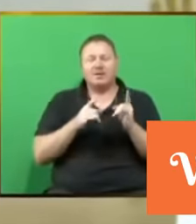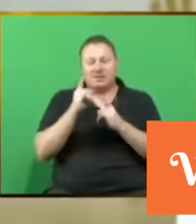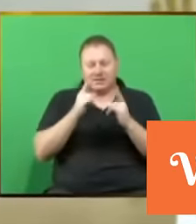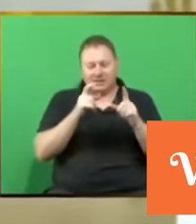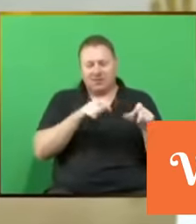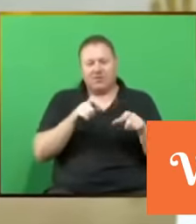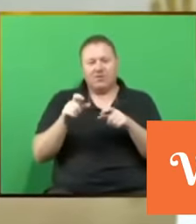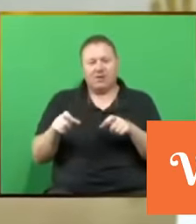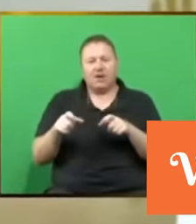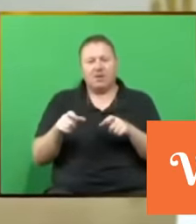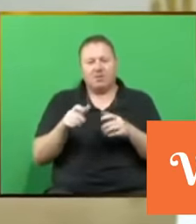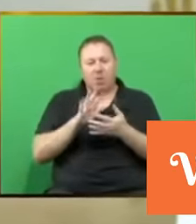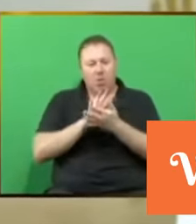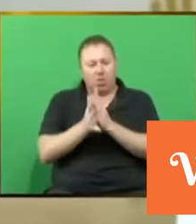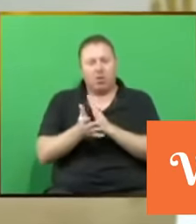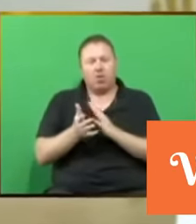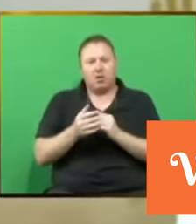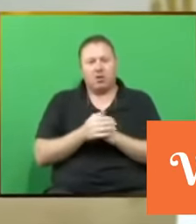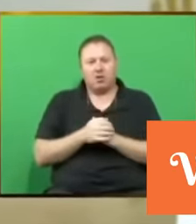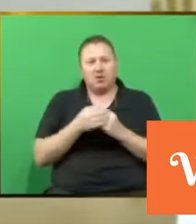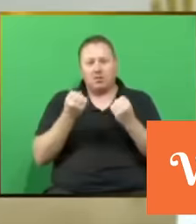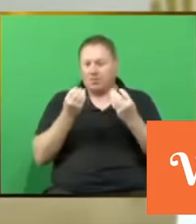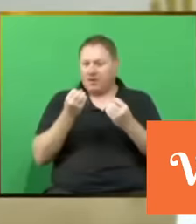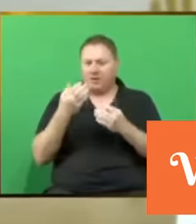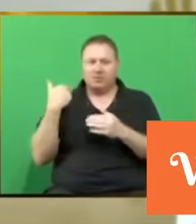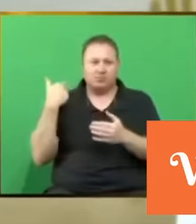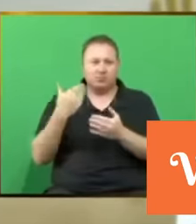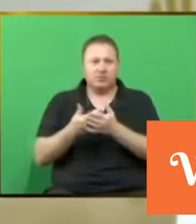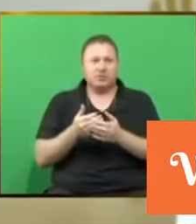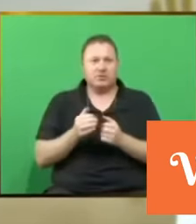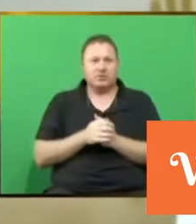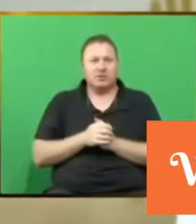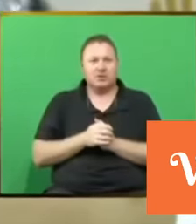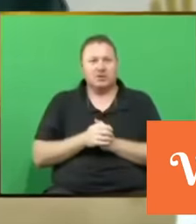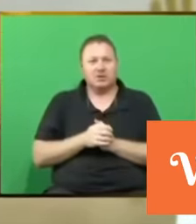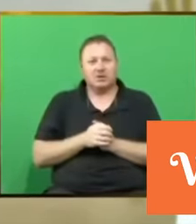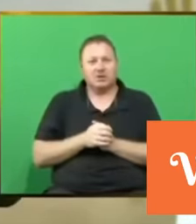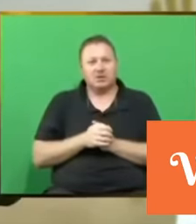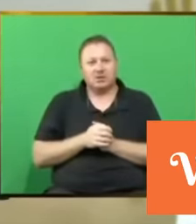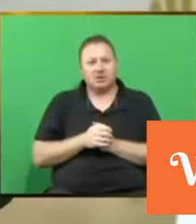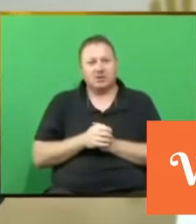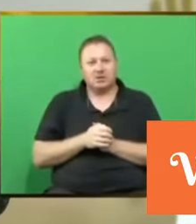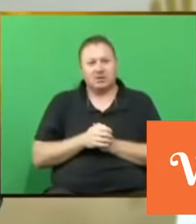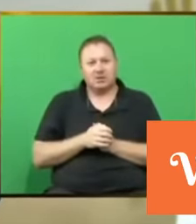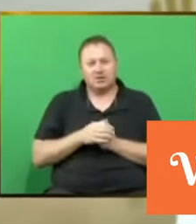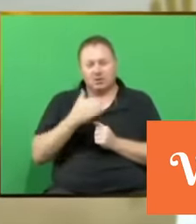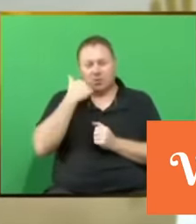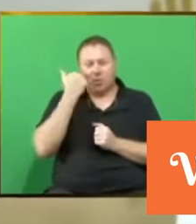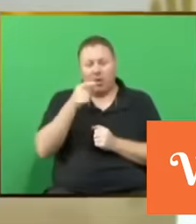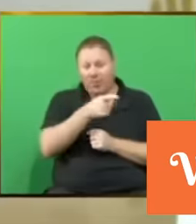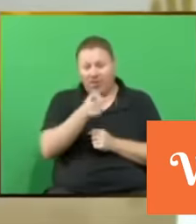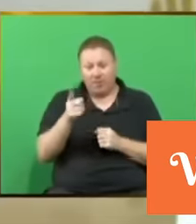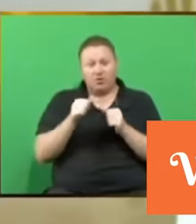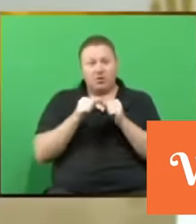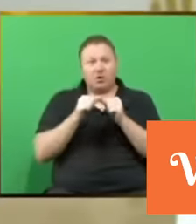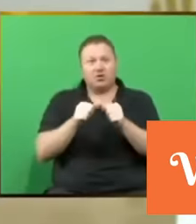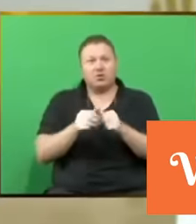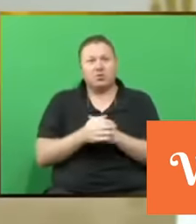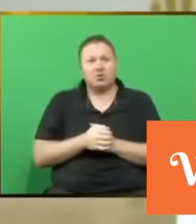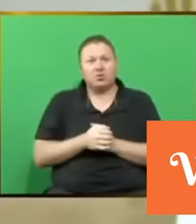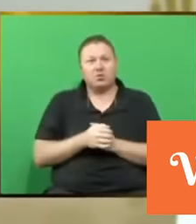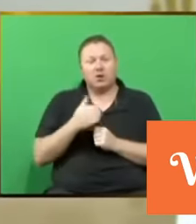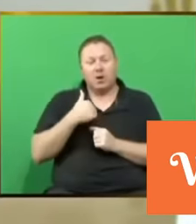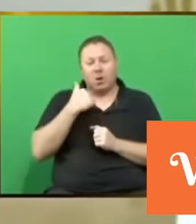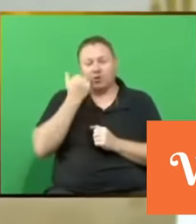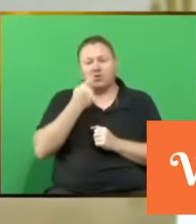that has been violating for a long period of time. So if you want them to continue, I want to say to